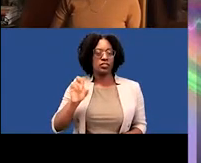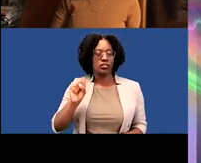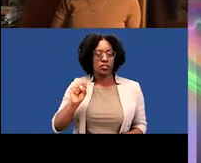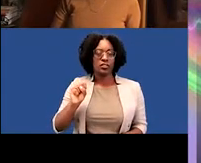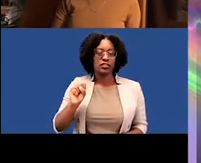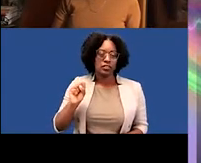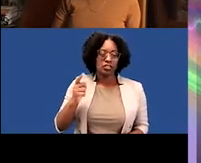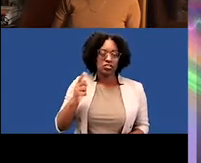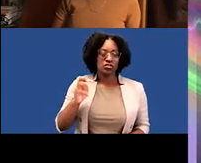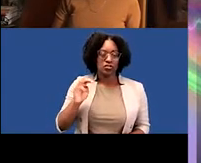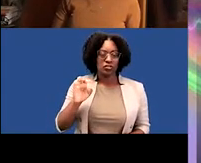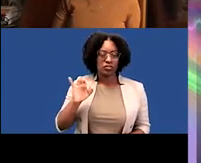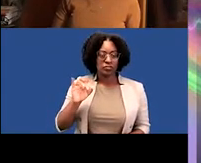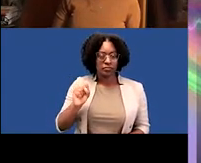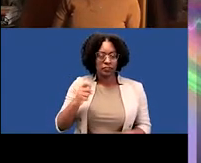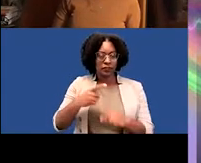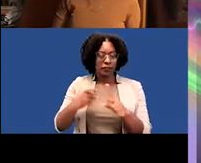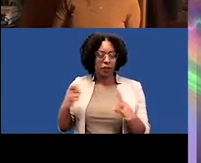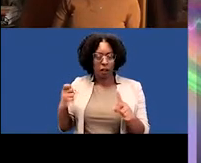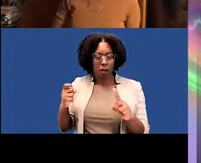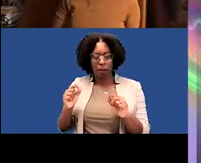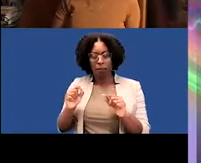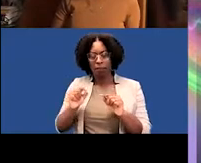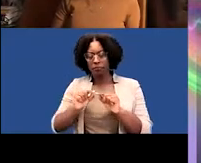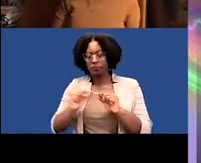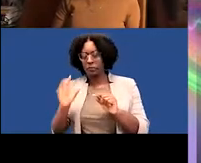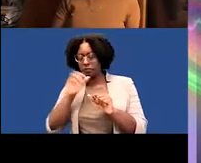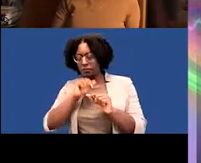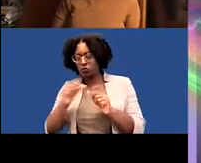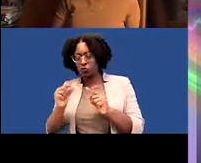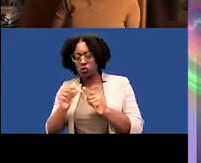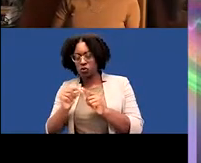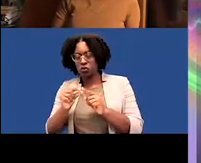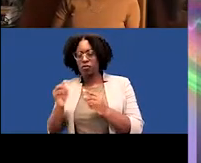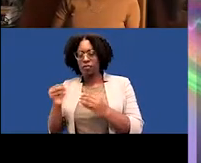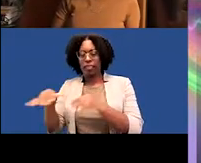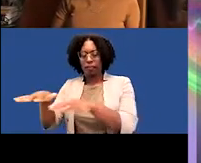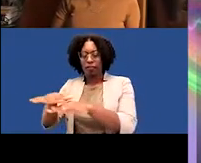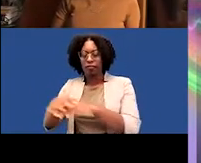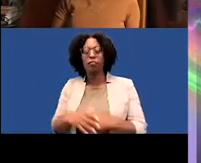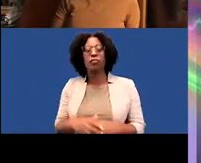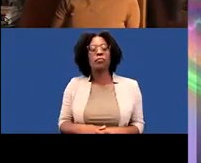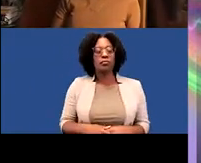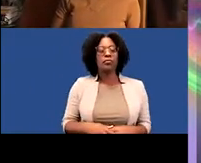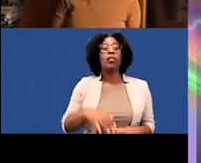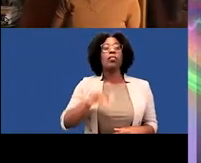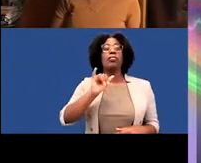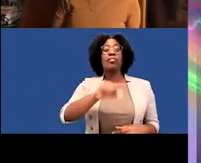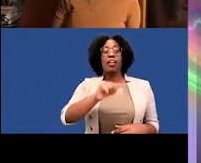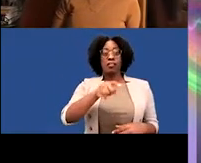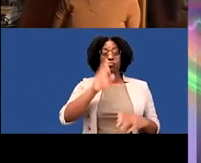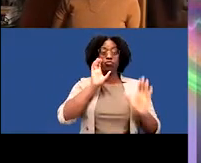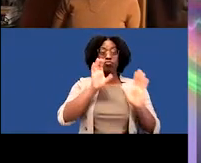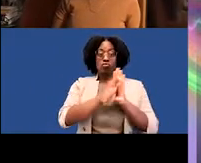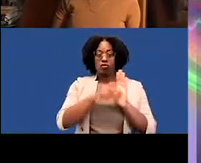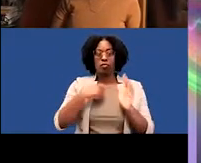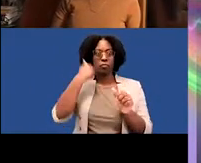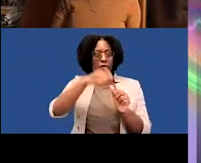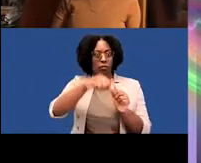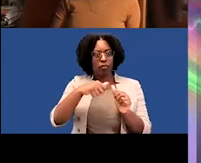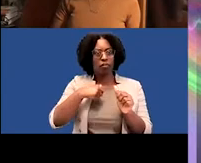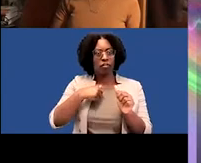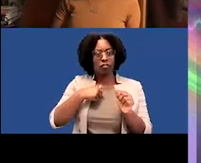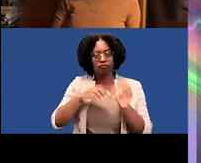tonight because when I first saw it, when I first got this film developed, I thought it was a mistake.